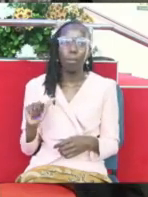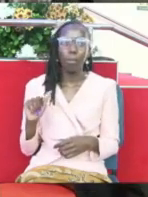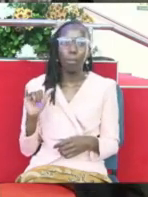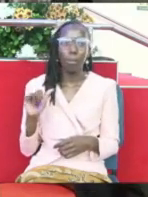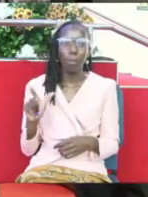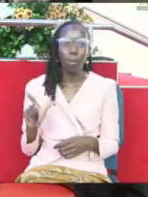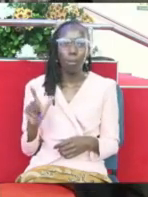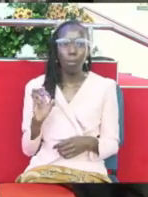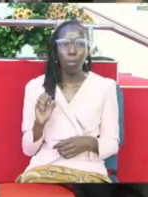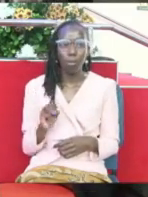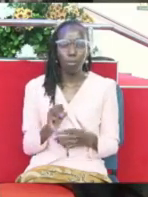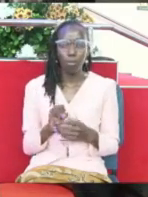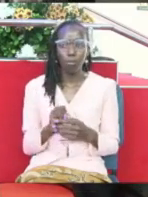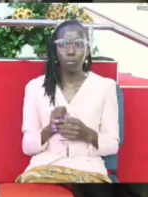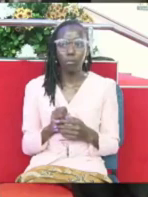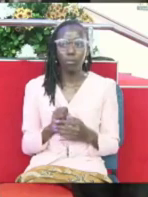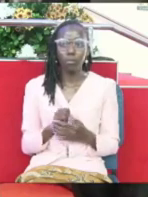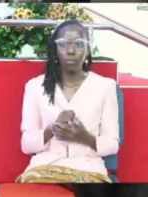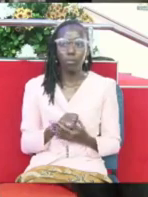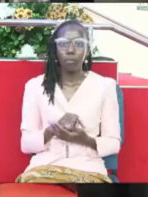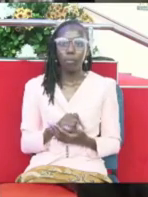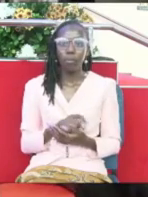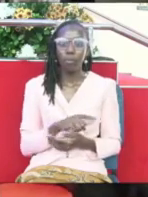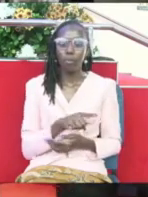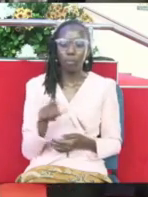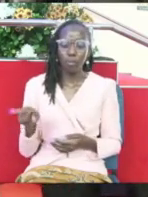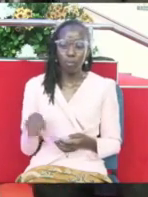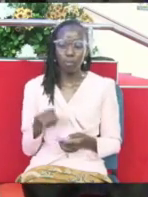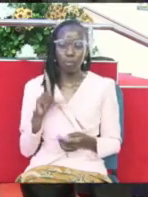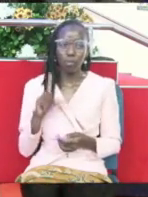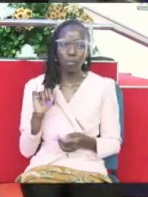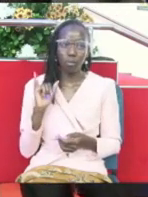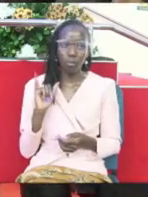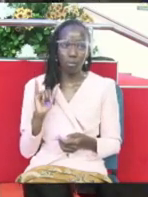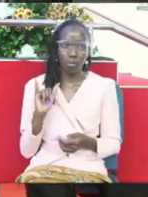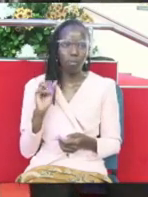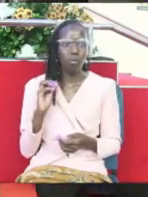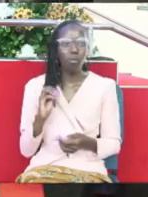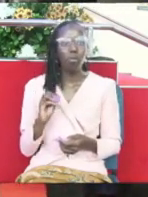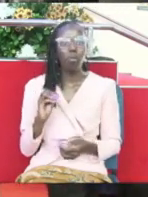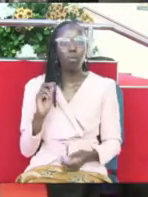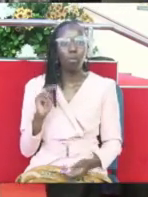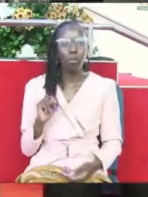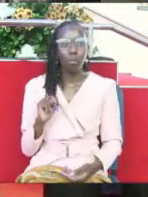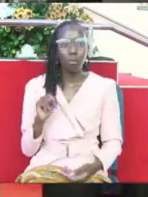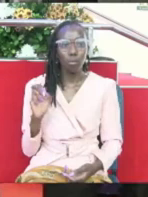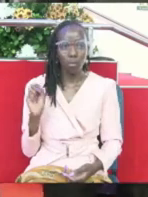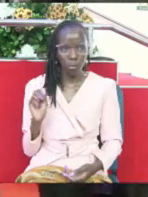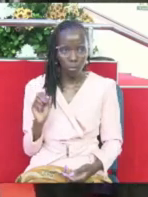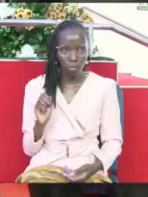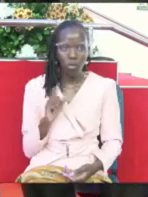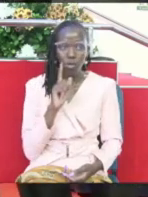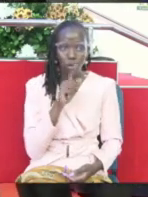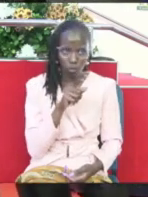lions that you ought to kill in the secret place before you come into the public to do exploits. Kuna simba ambao wafaa kuua katika sehemu za